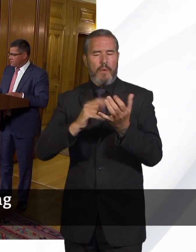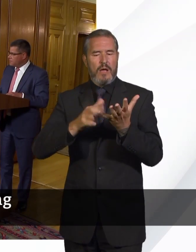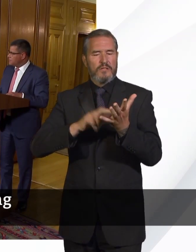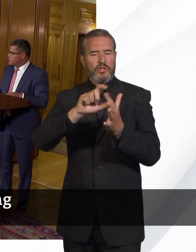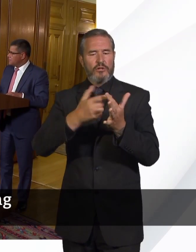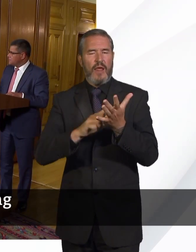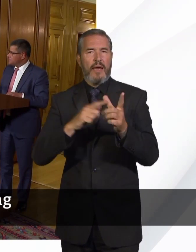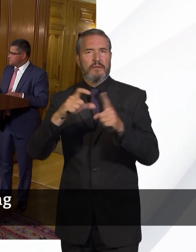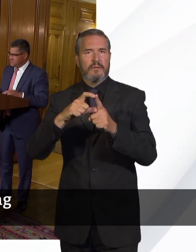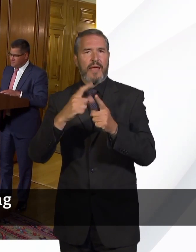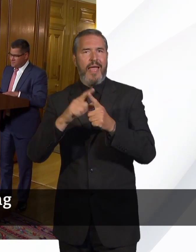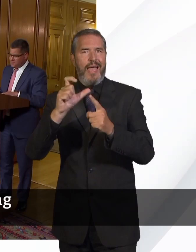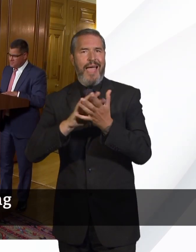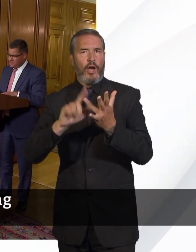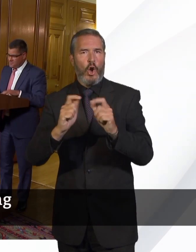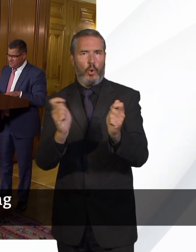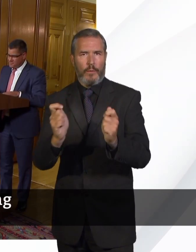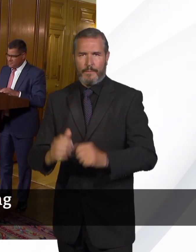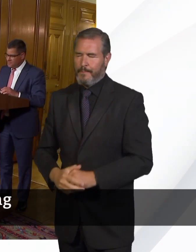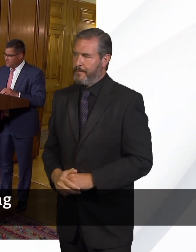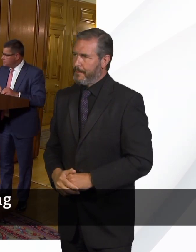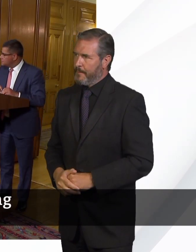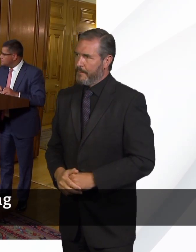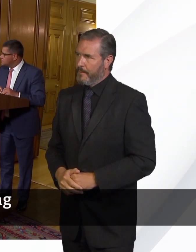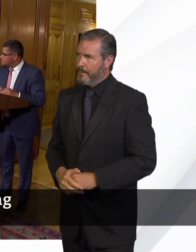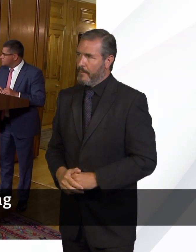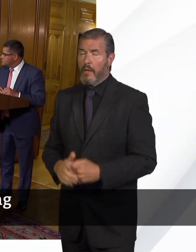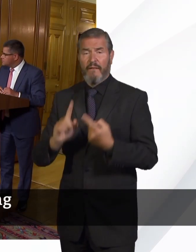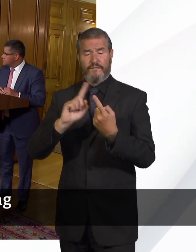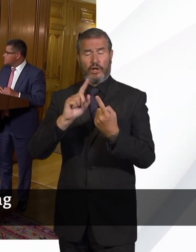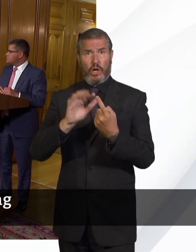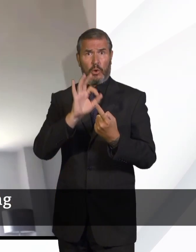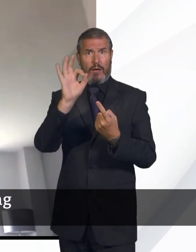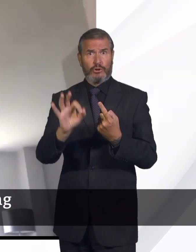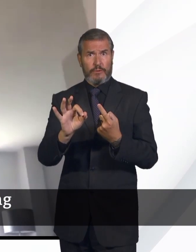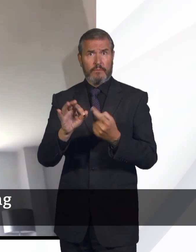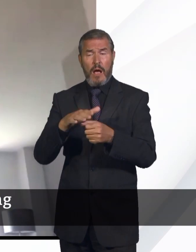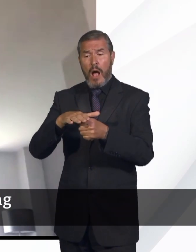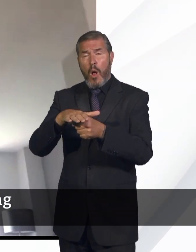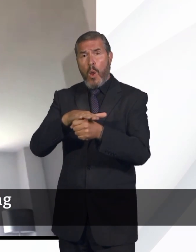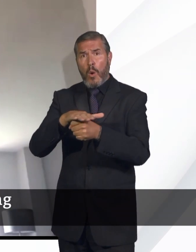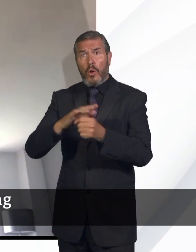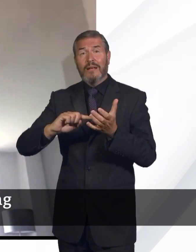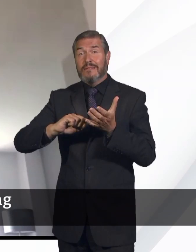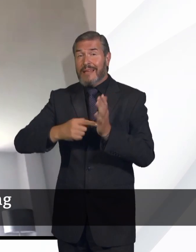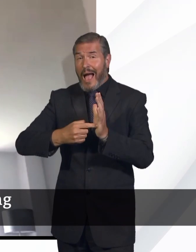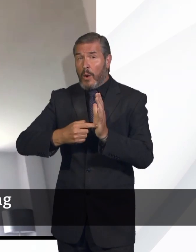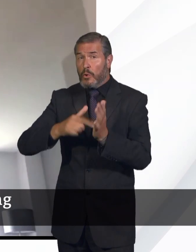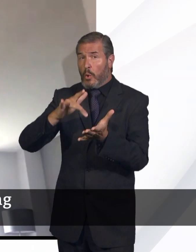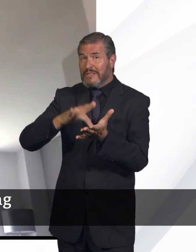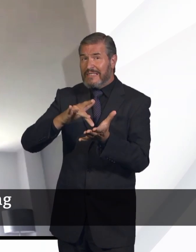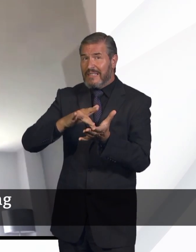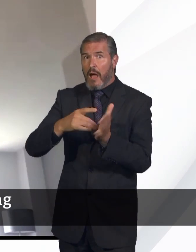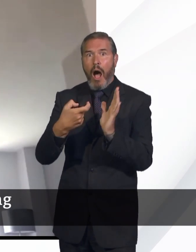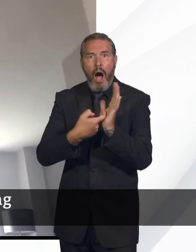Laura. Hello. First question is, are there local sort of town by town, city by city R rates